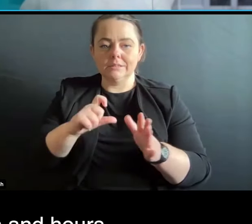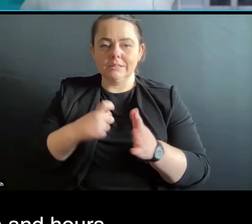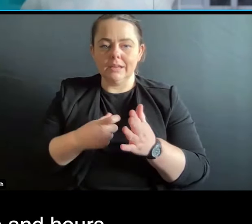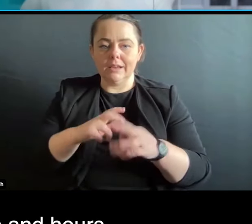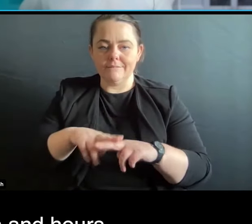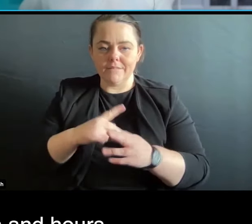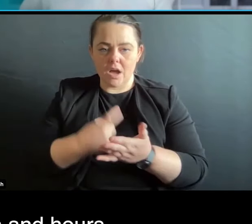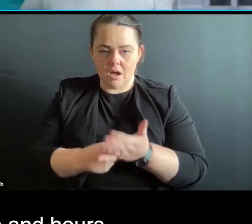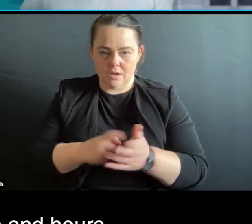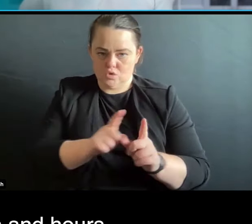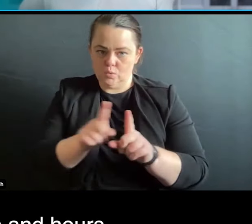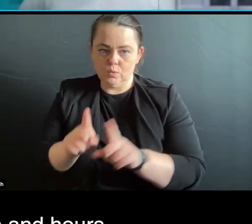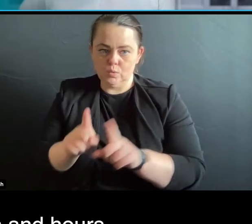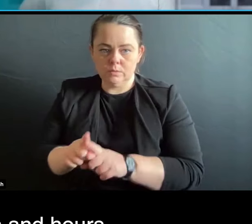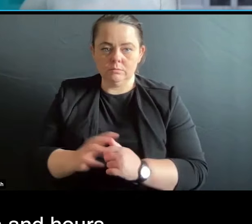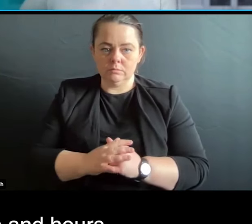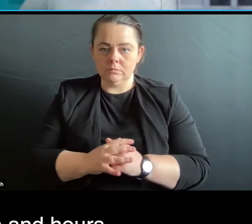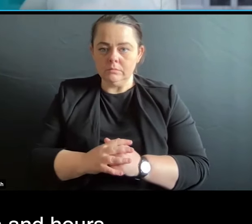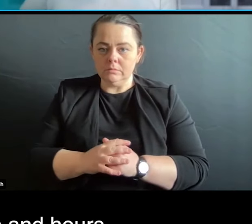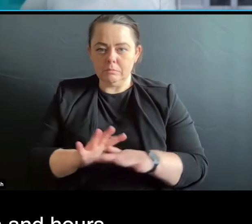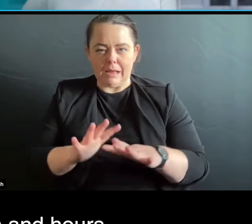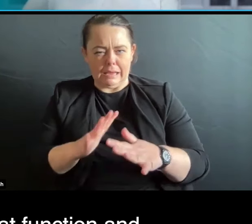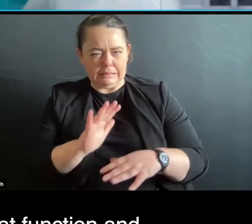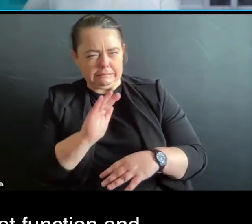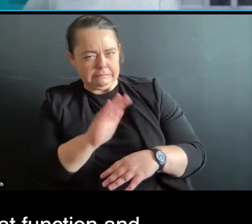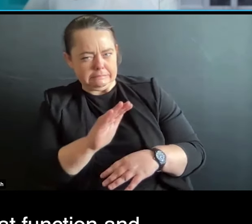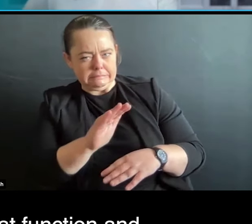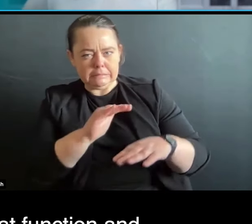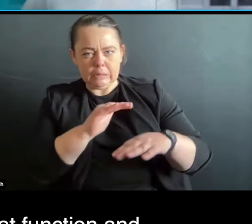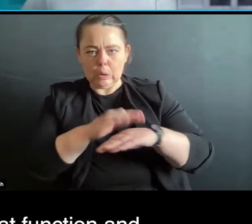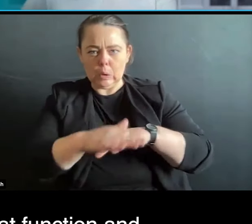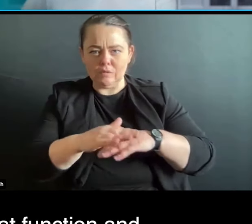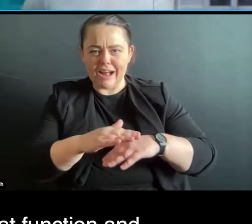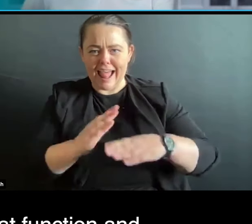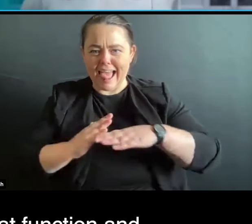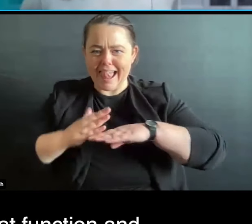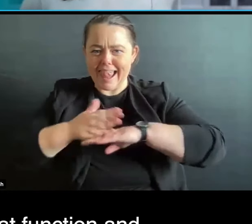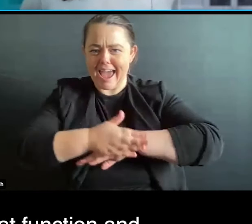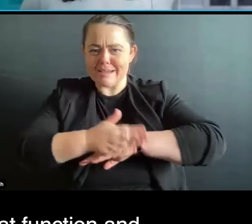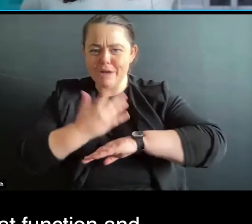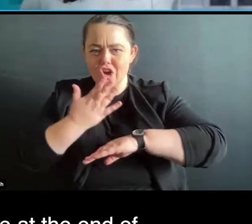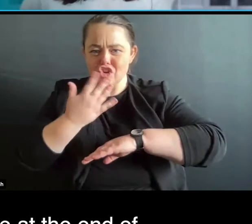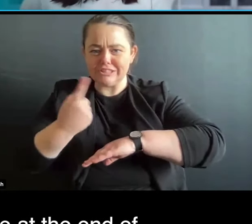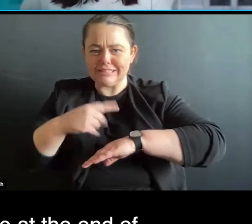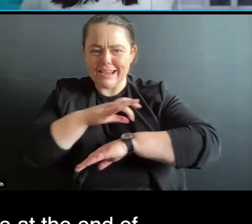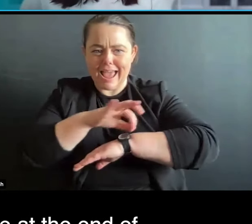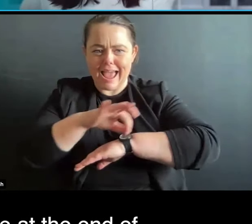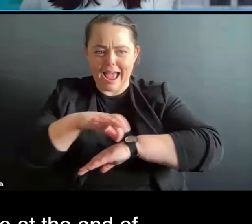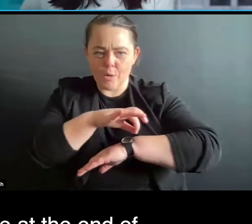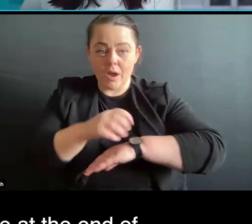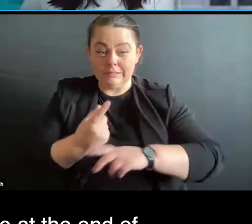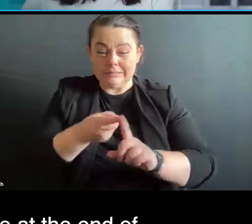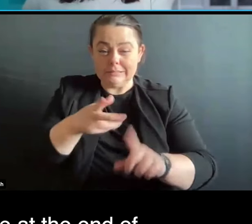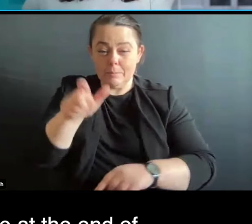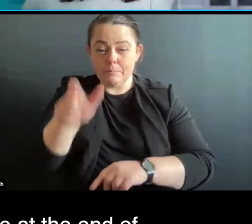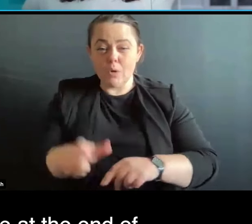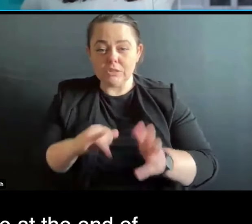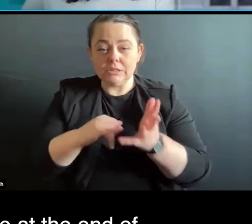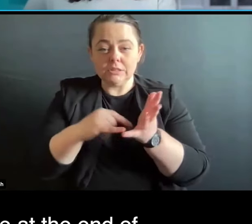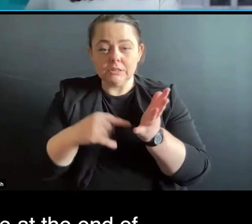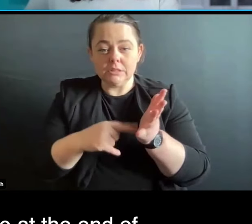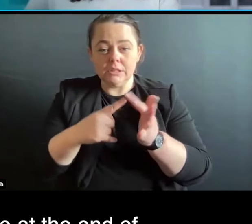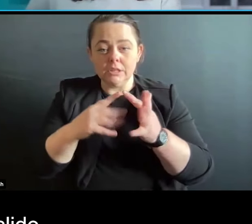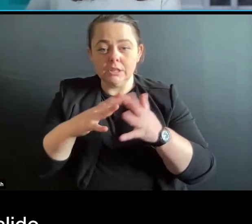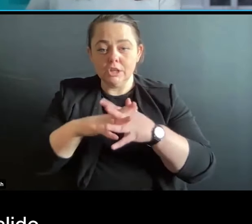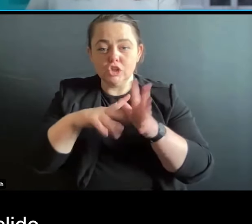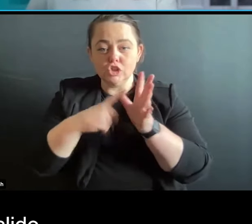completion of the labour costs and hours, Stuart Brown will be providing that function, and we'll have contact details